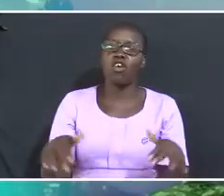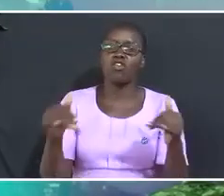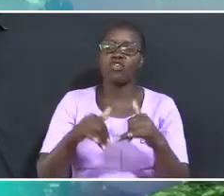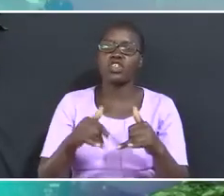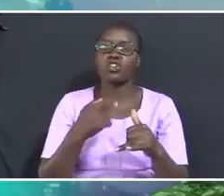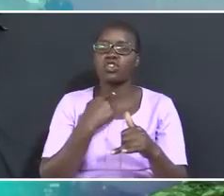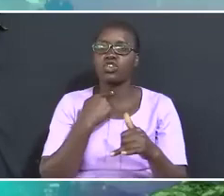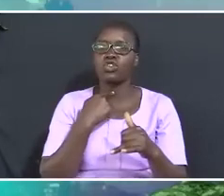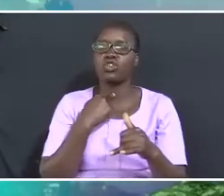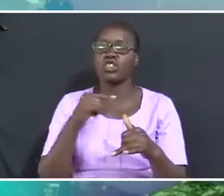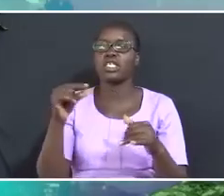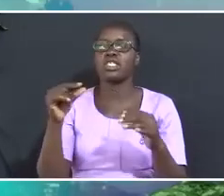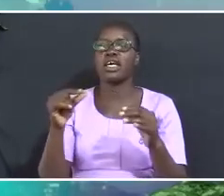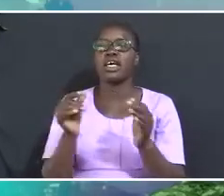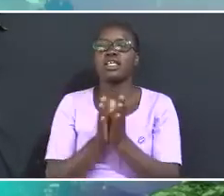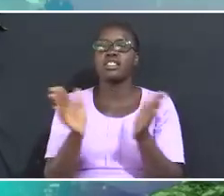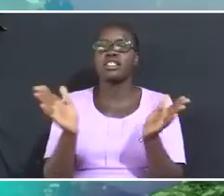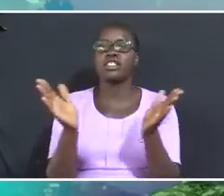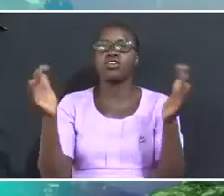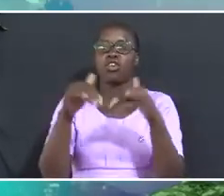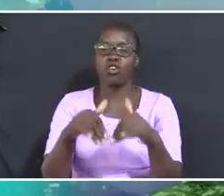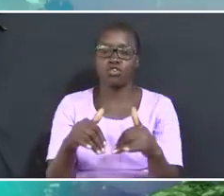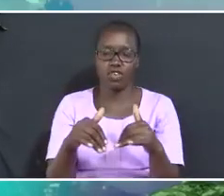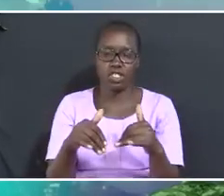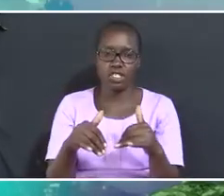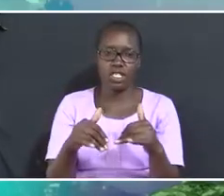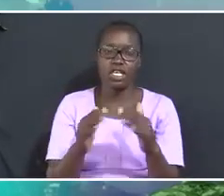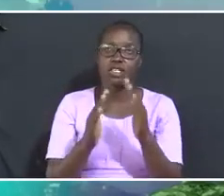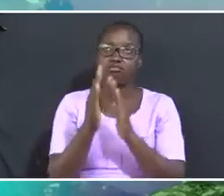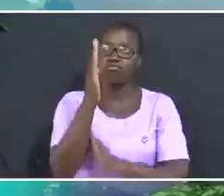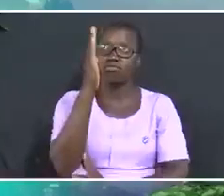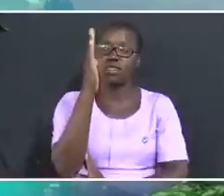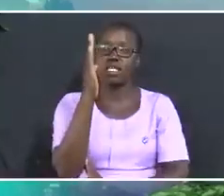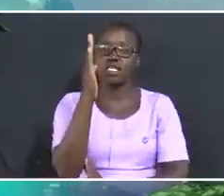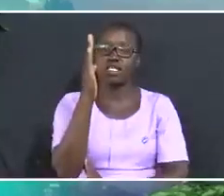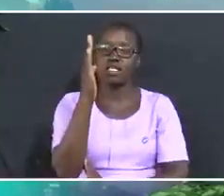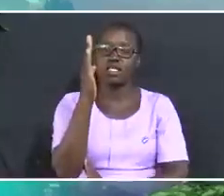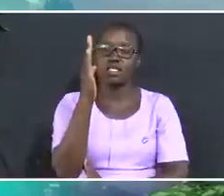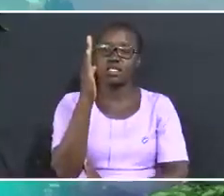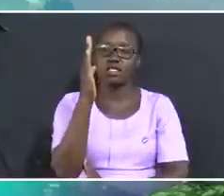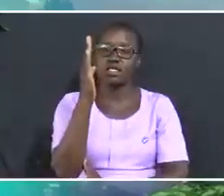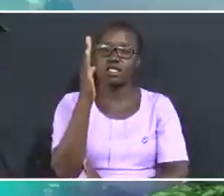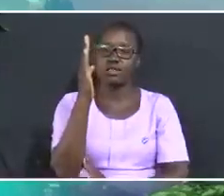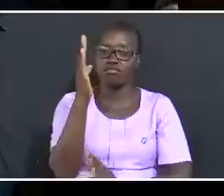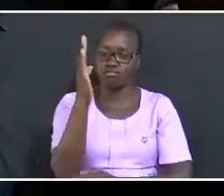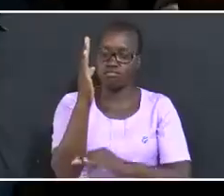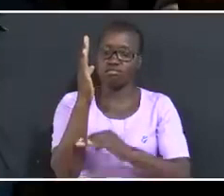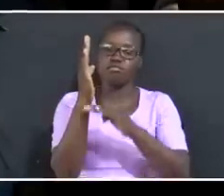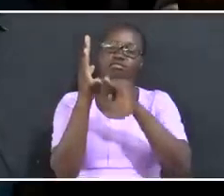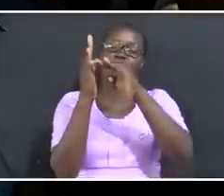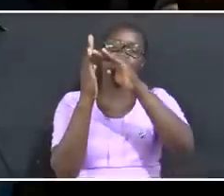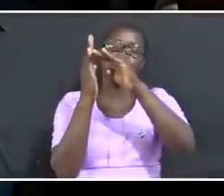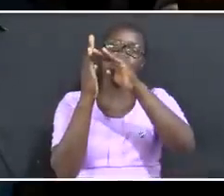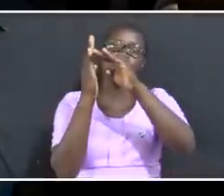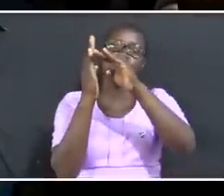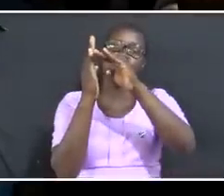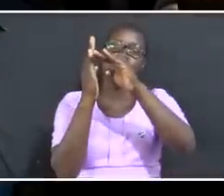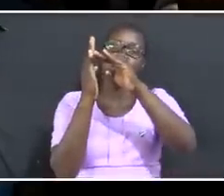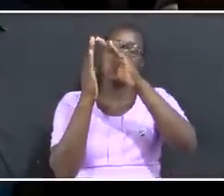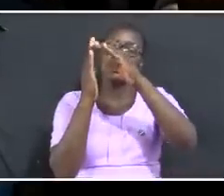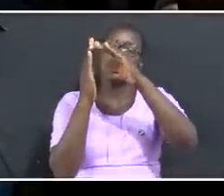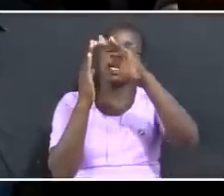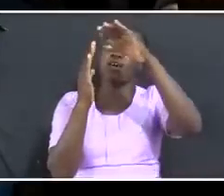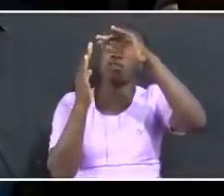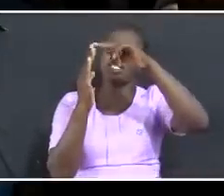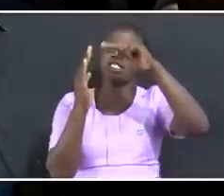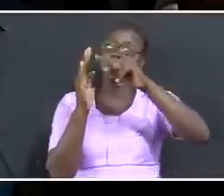union, general conference, four levels, vertical. It is, that's how it is structured. Now,